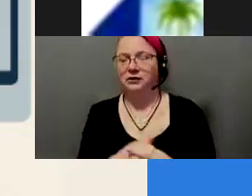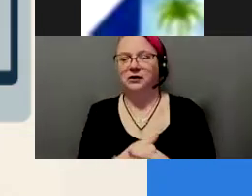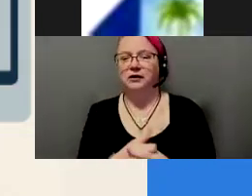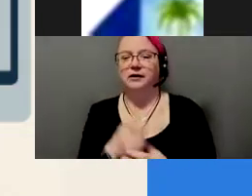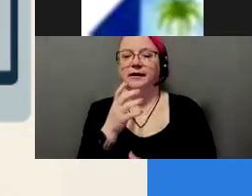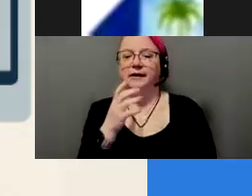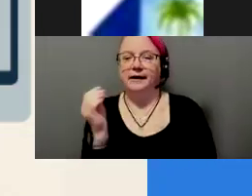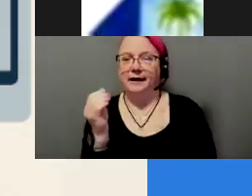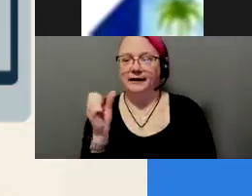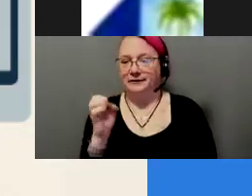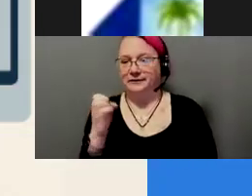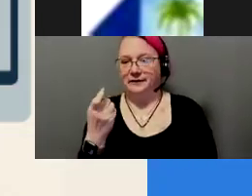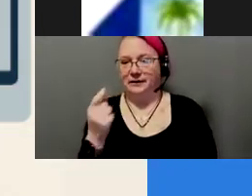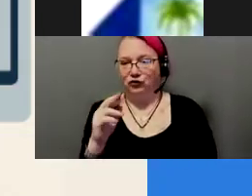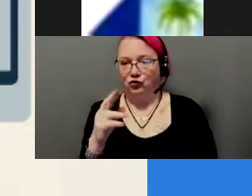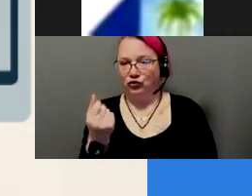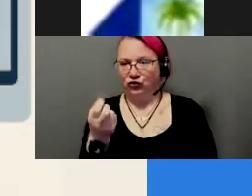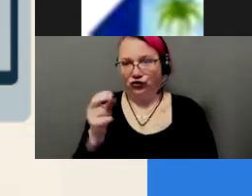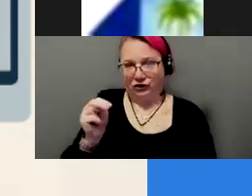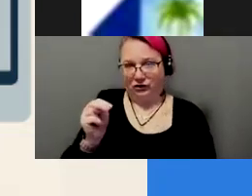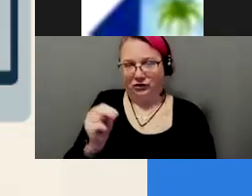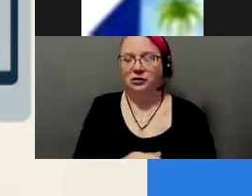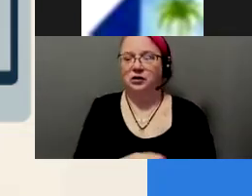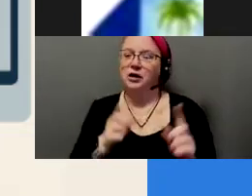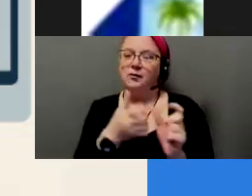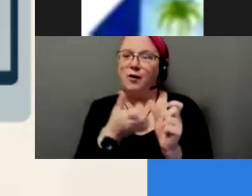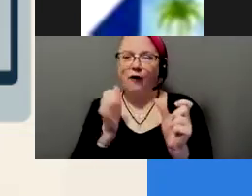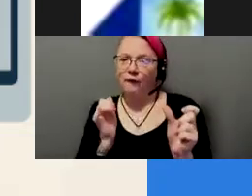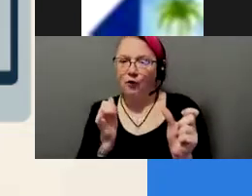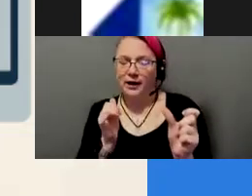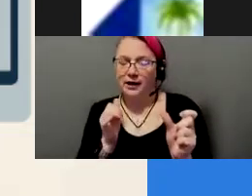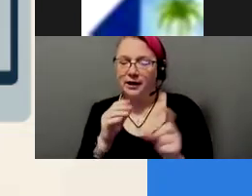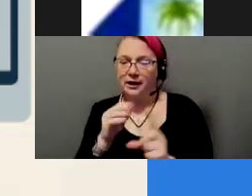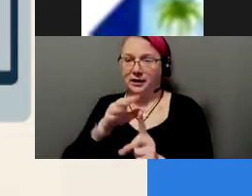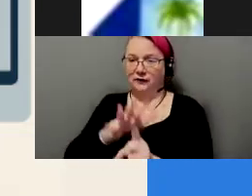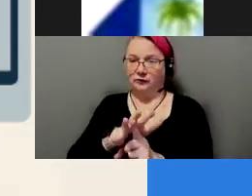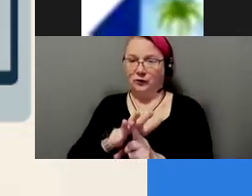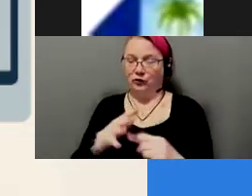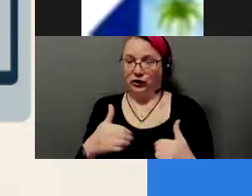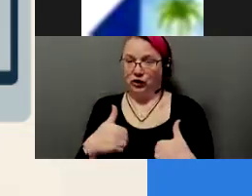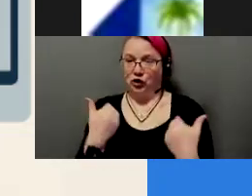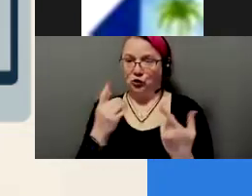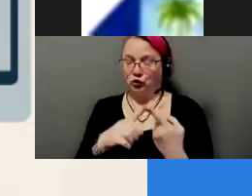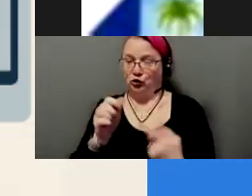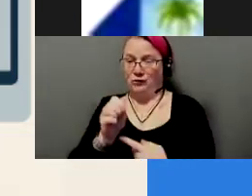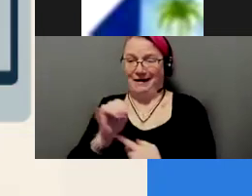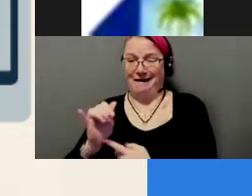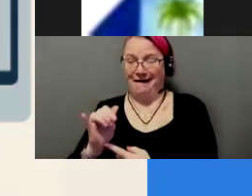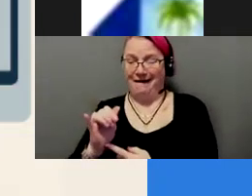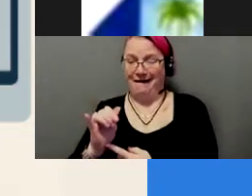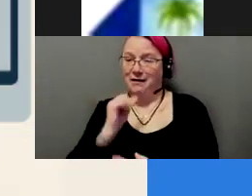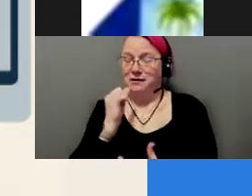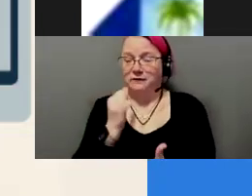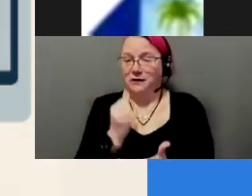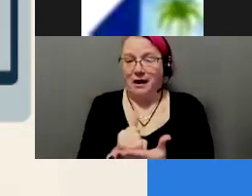and sextortion. But avoiding exposing youth to AI doesn't and really doesn't help them